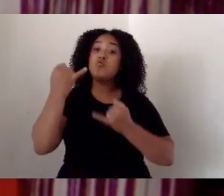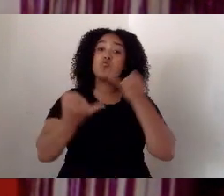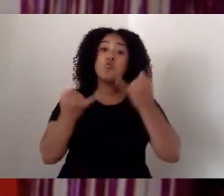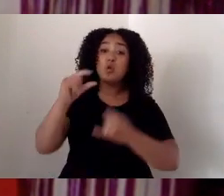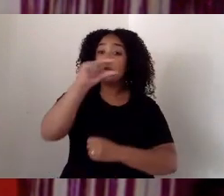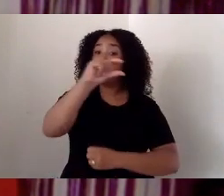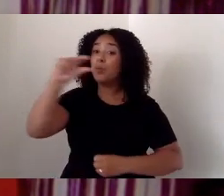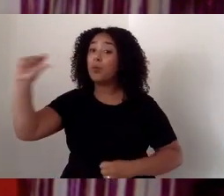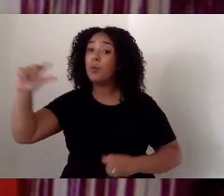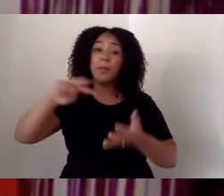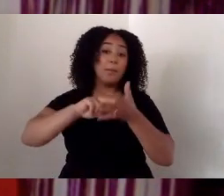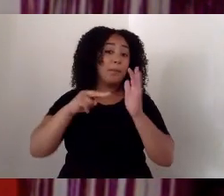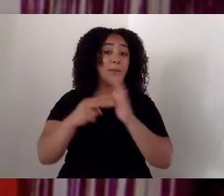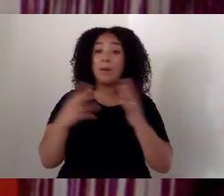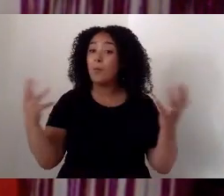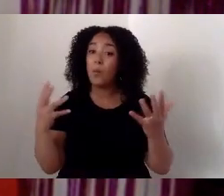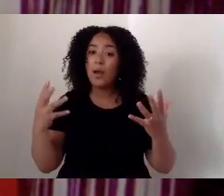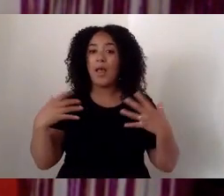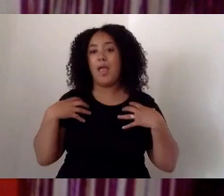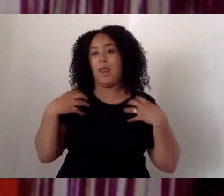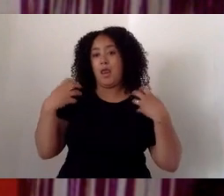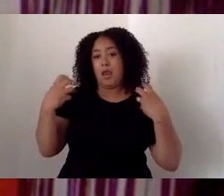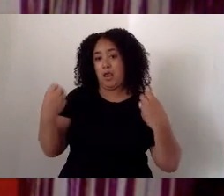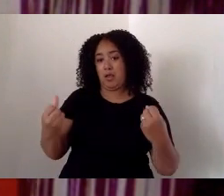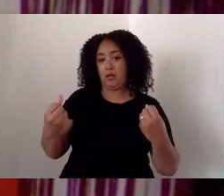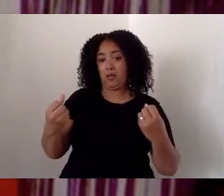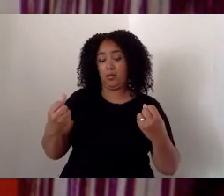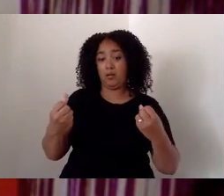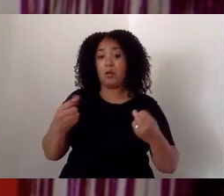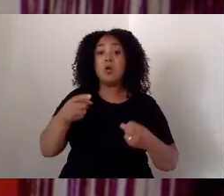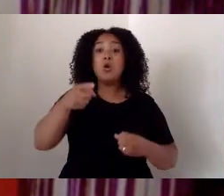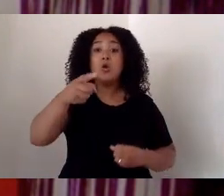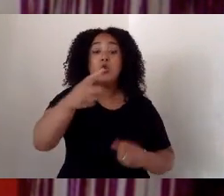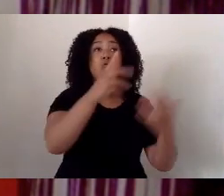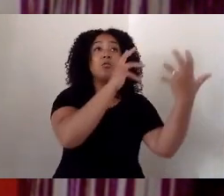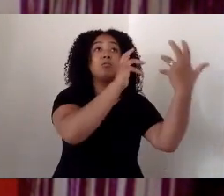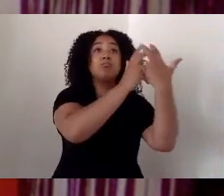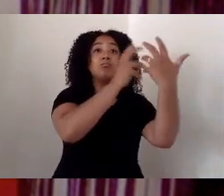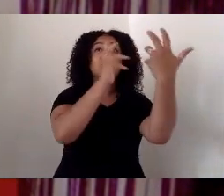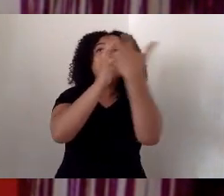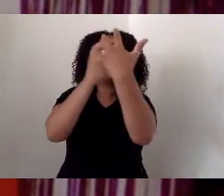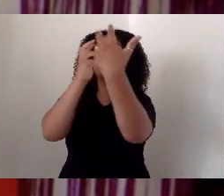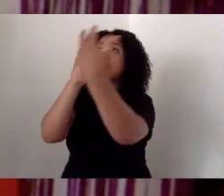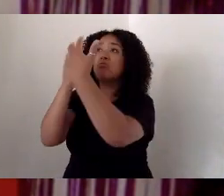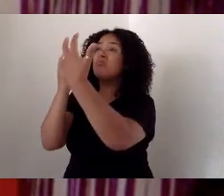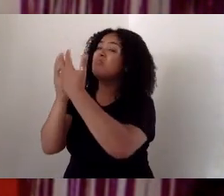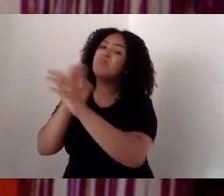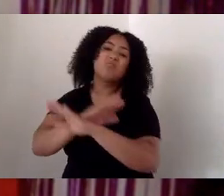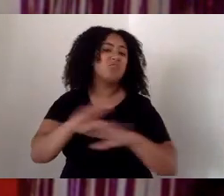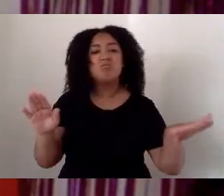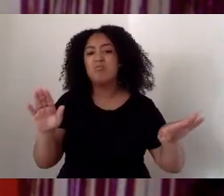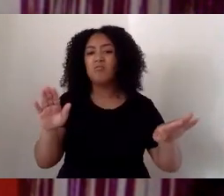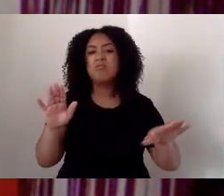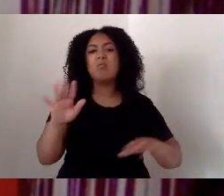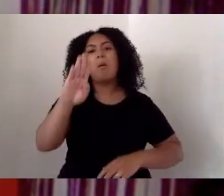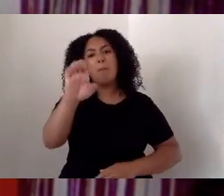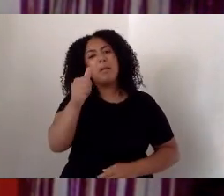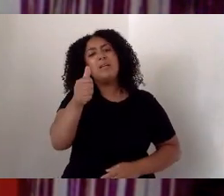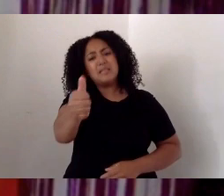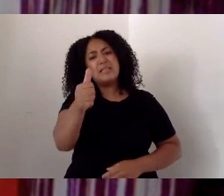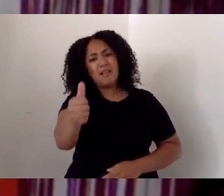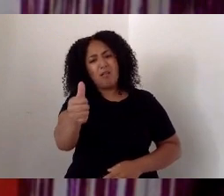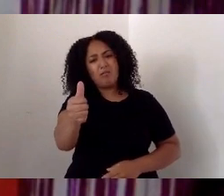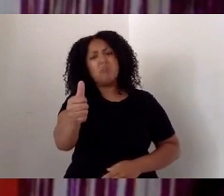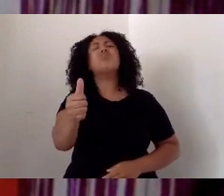Orange is for healing. Remember that we are all healing every day when living the life that we need to